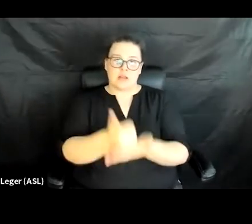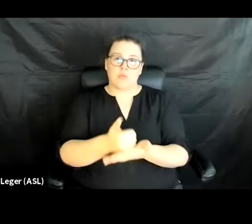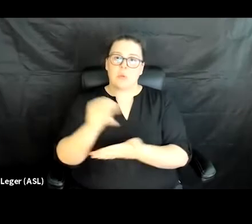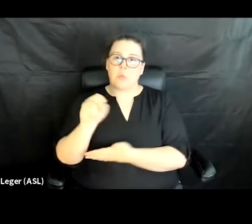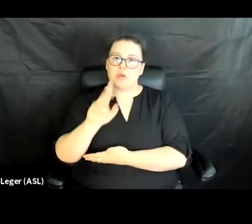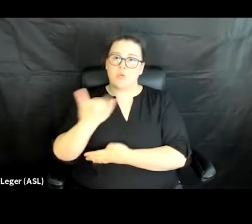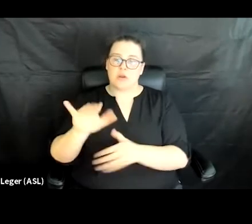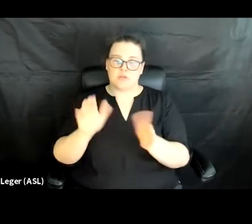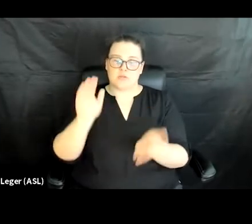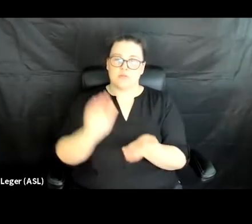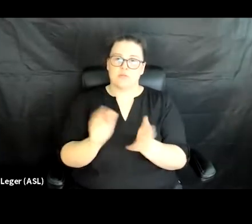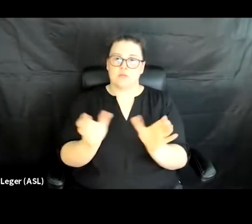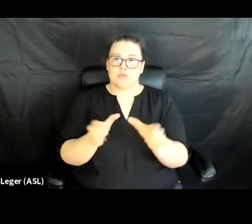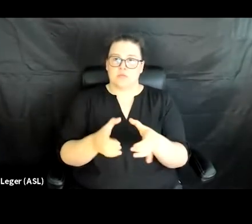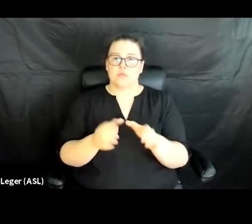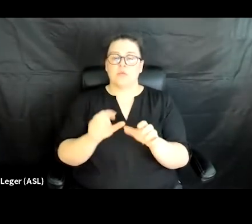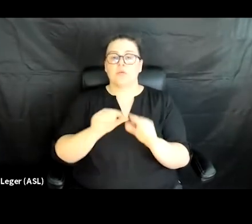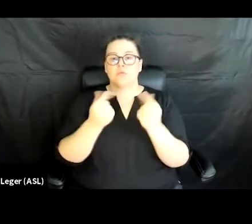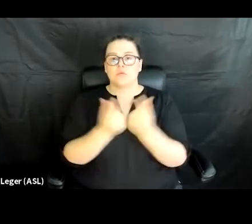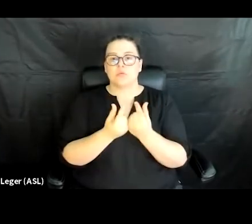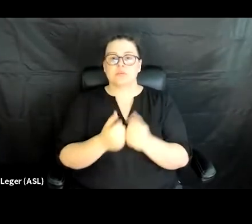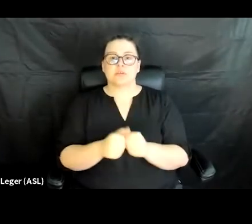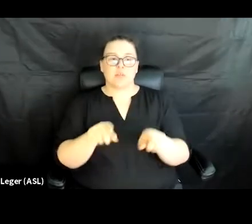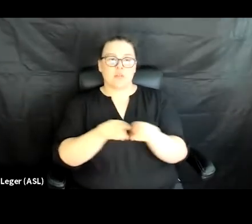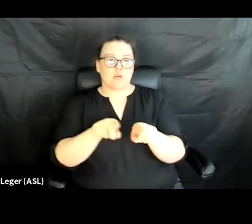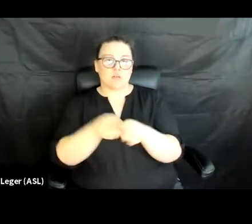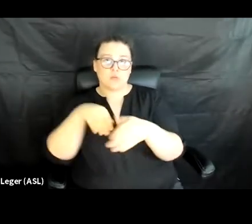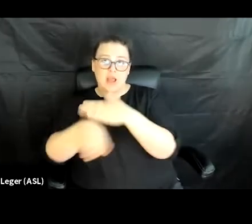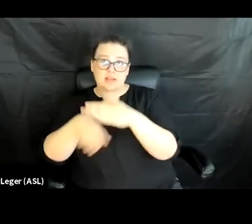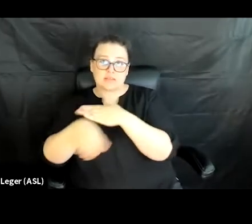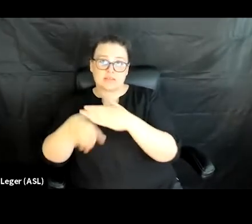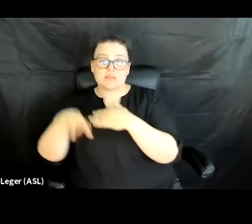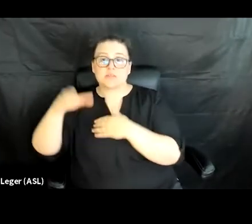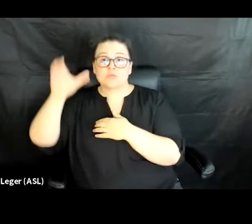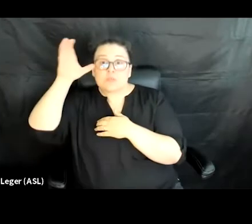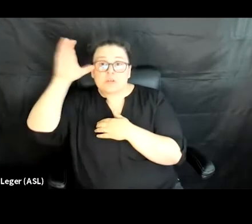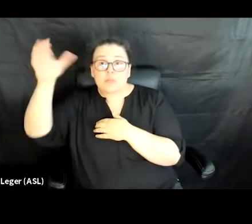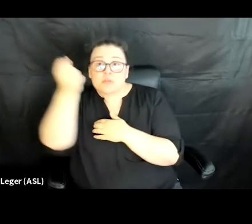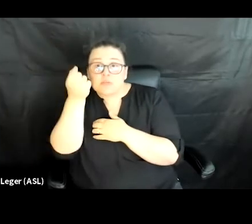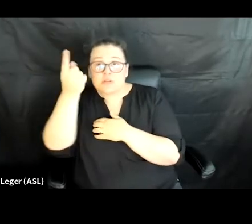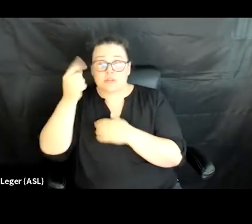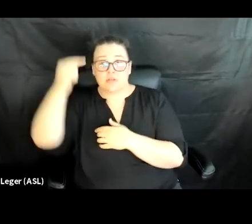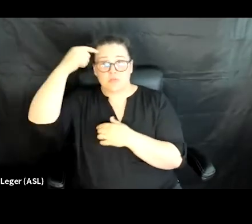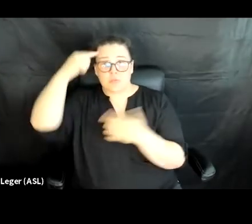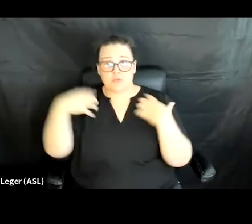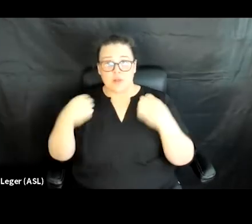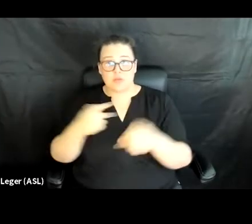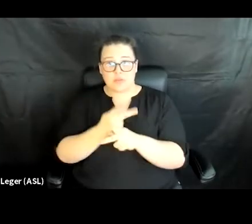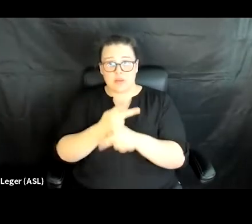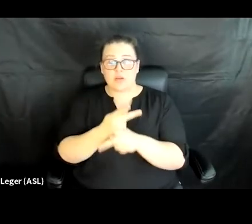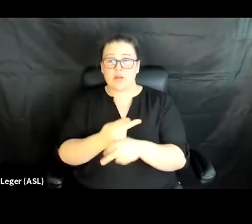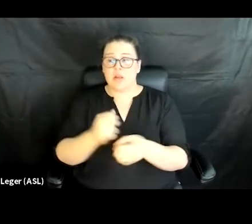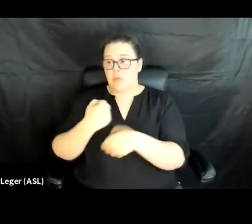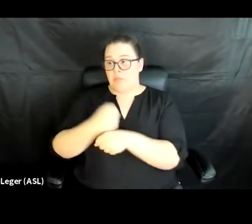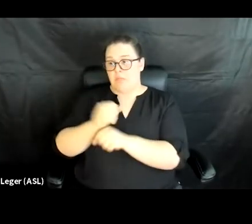and access to culturally competent mental health care. This is really key. It's not enough to simply make general mental health care available, but to